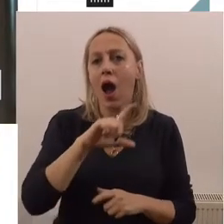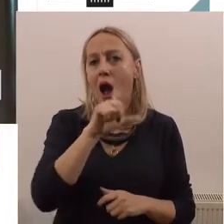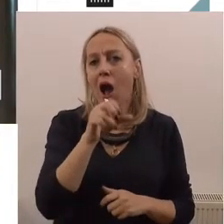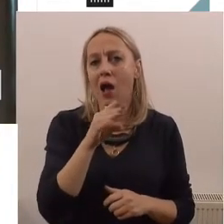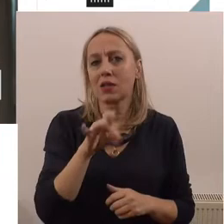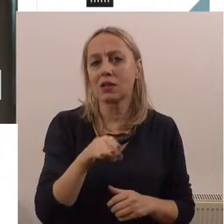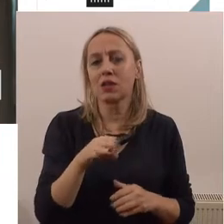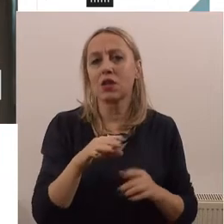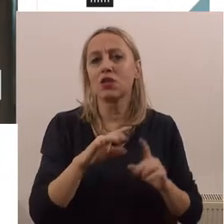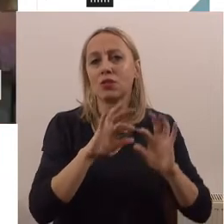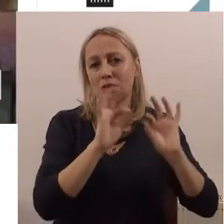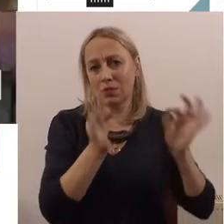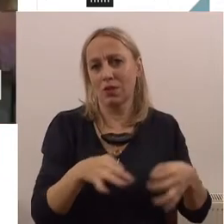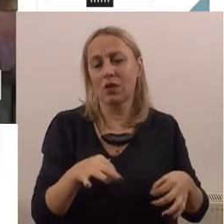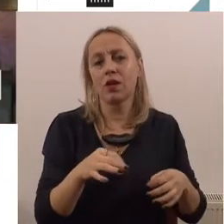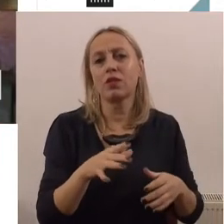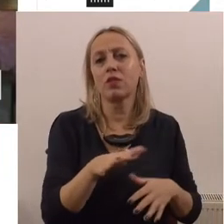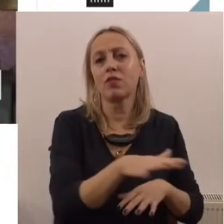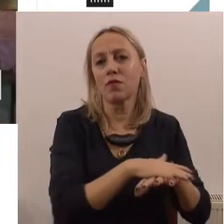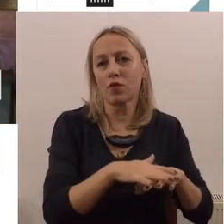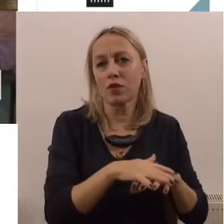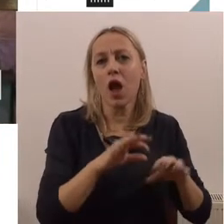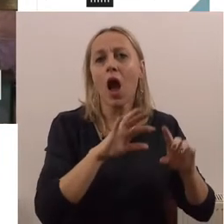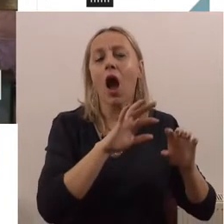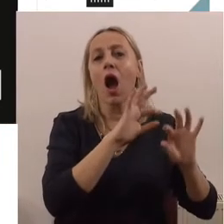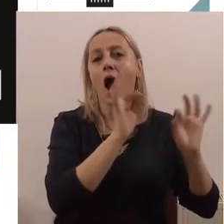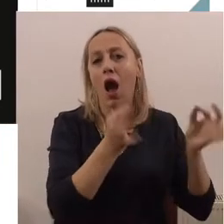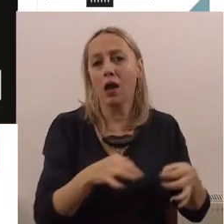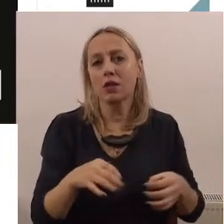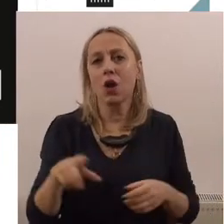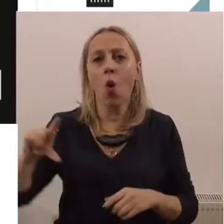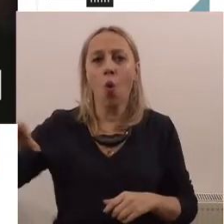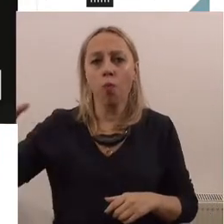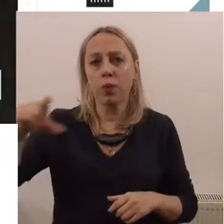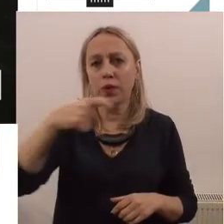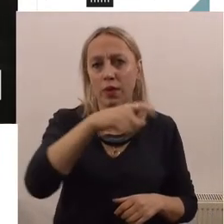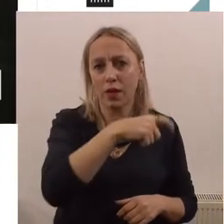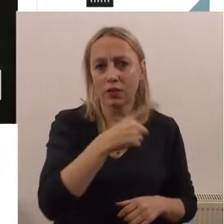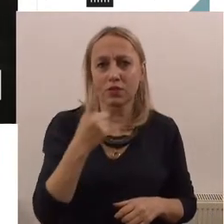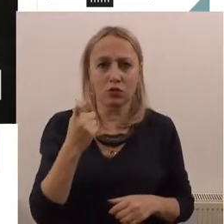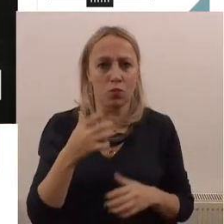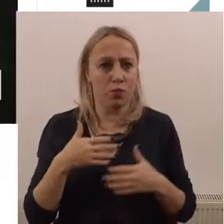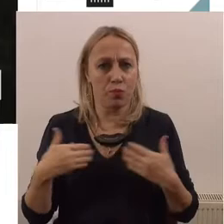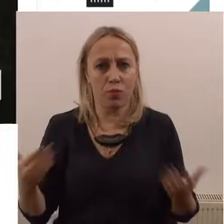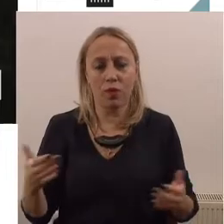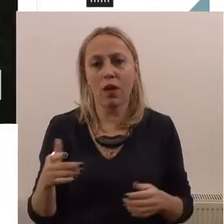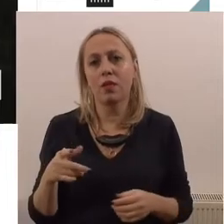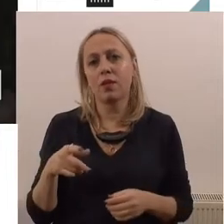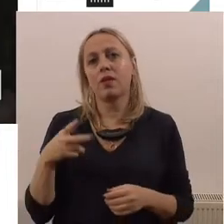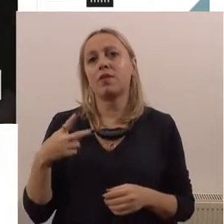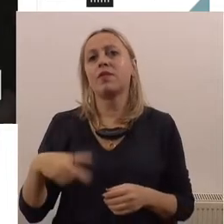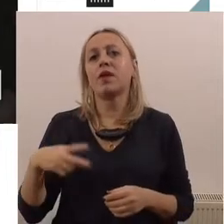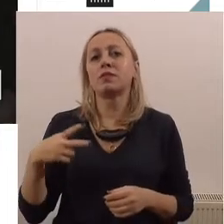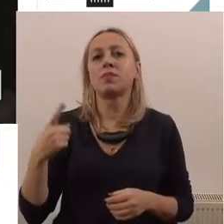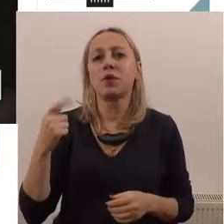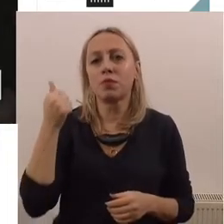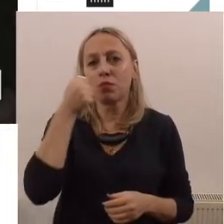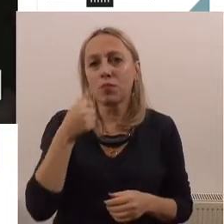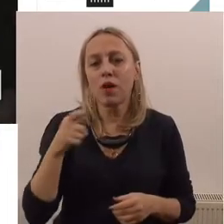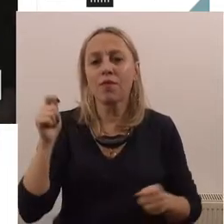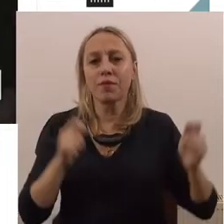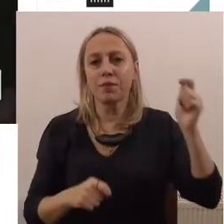created 11 art yards and over 100 art objects. The 2021 festival